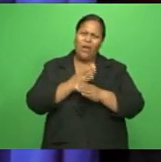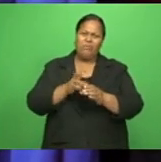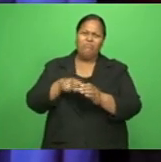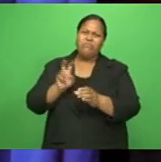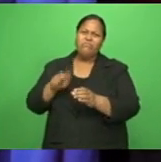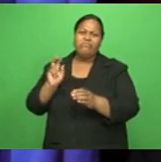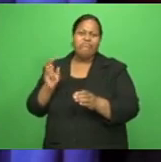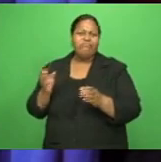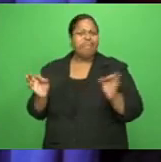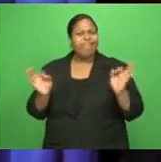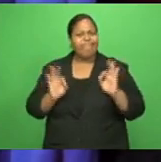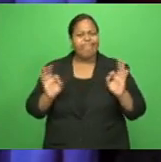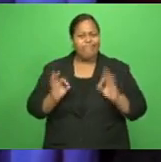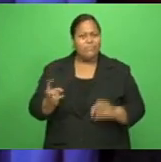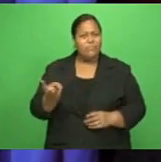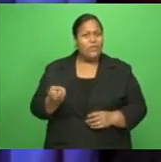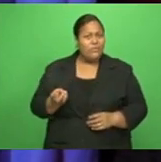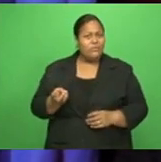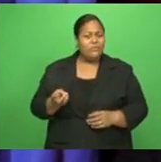income.